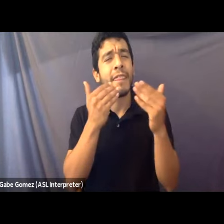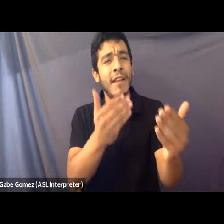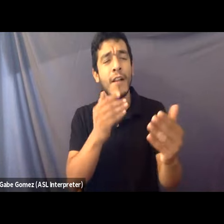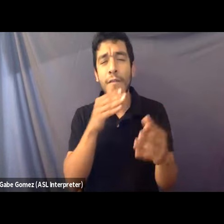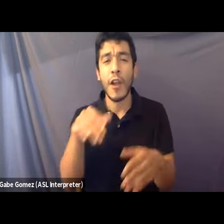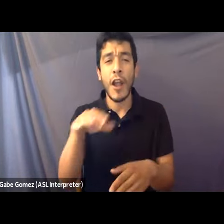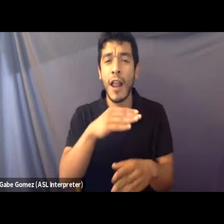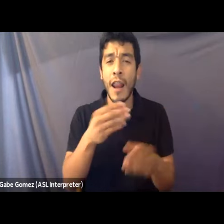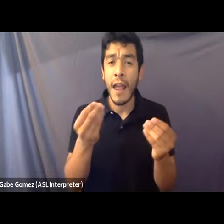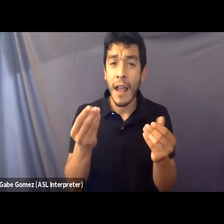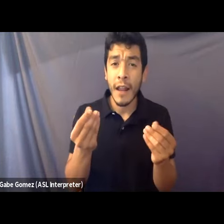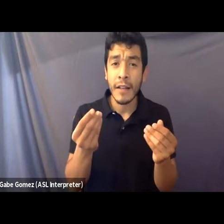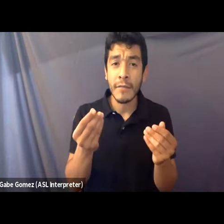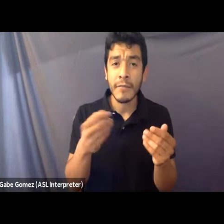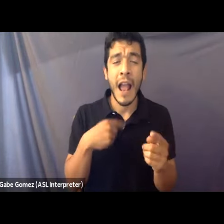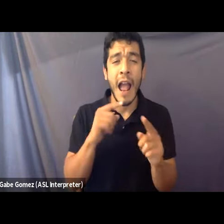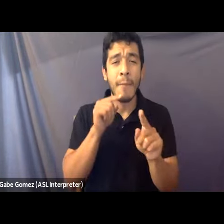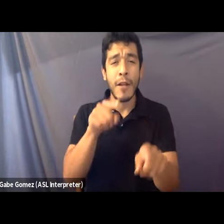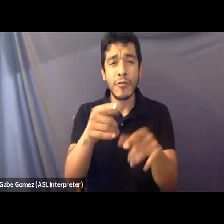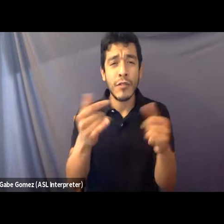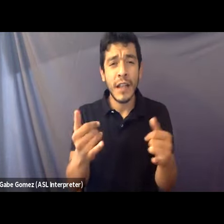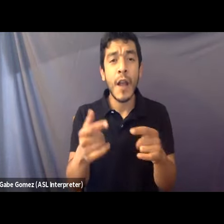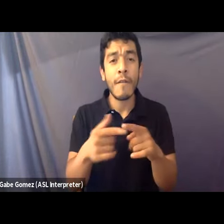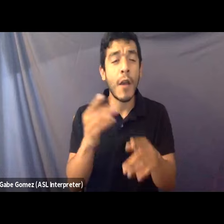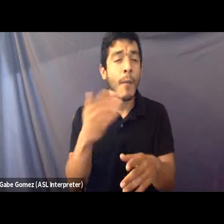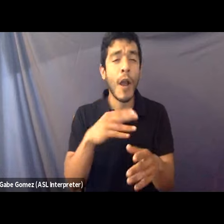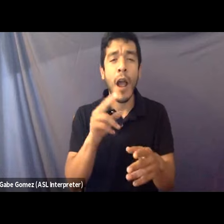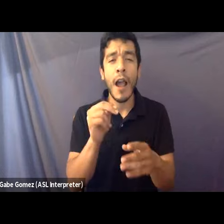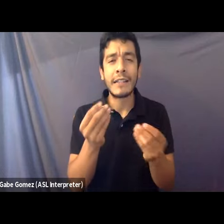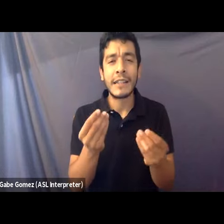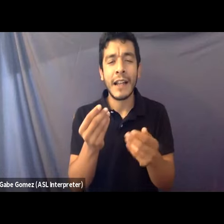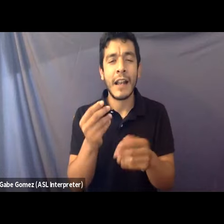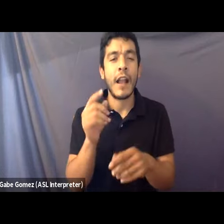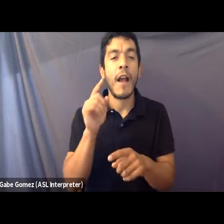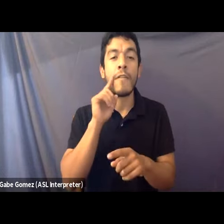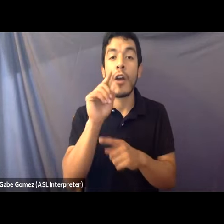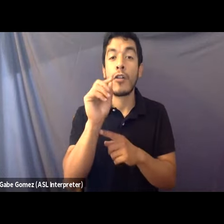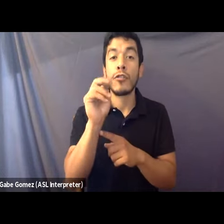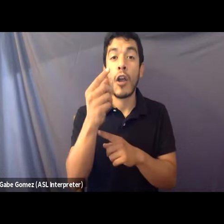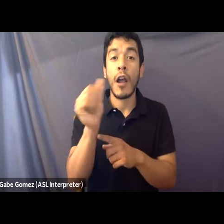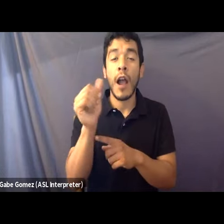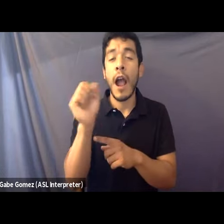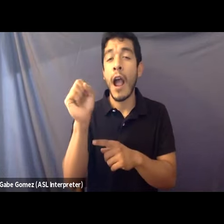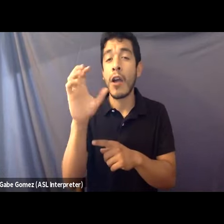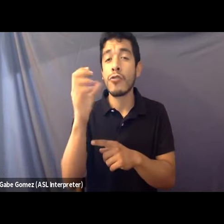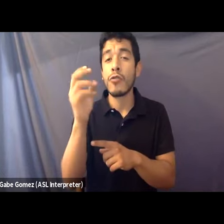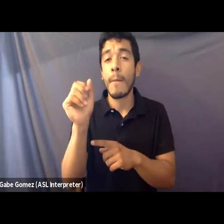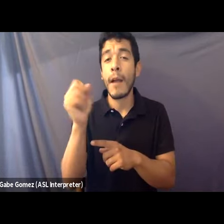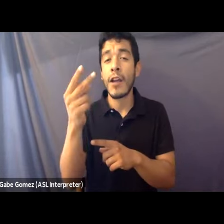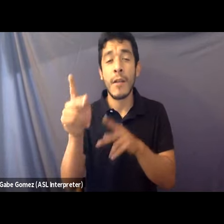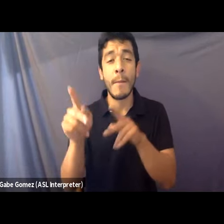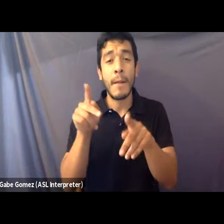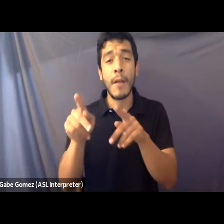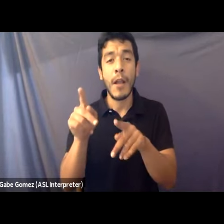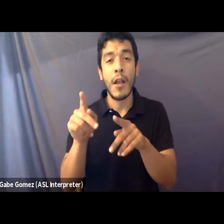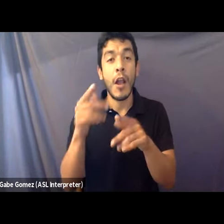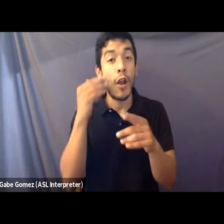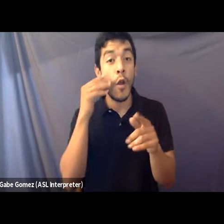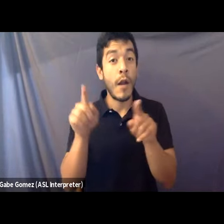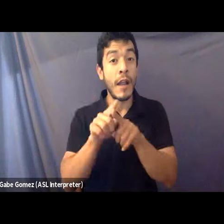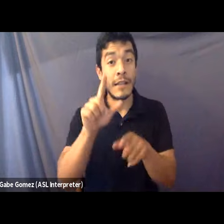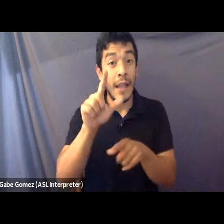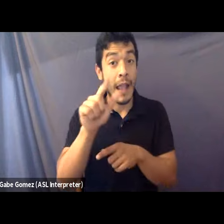I'm coming to you today on the unceded land of the Tongva and Chumash people, currently known as Los Angeles. I'm up